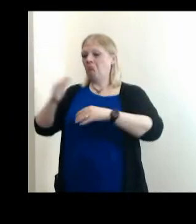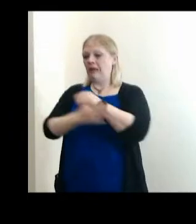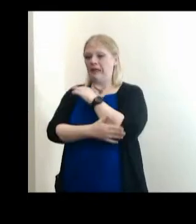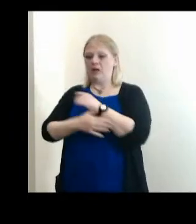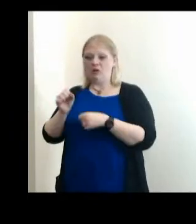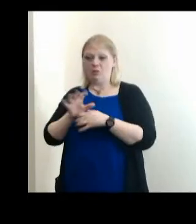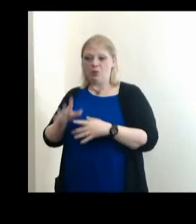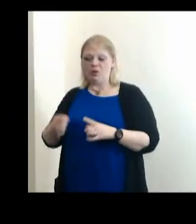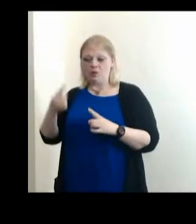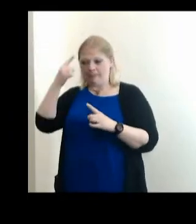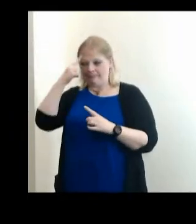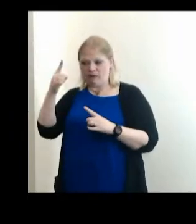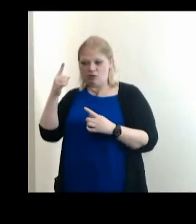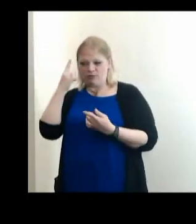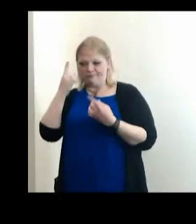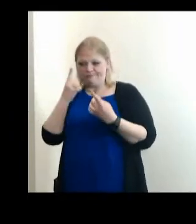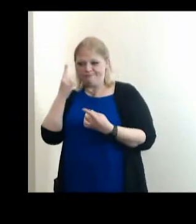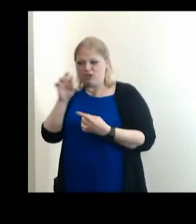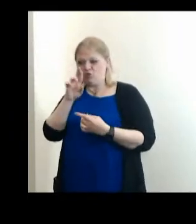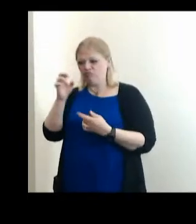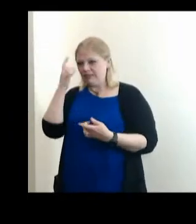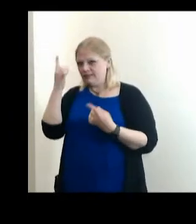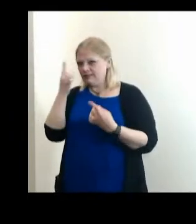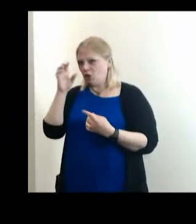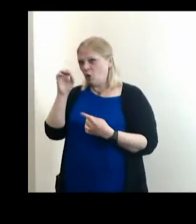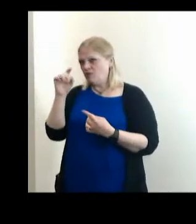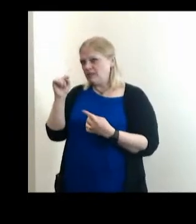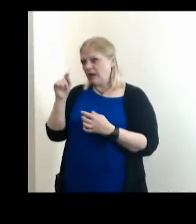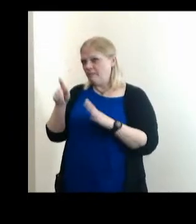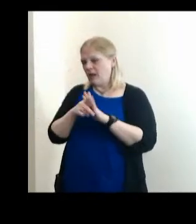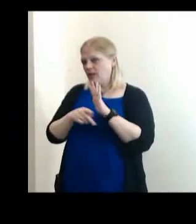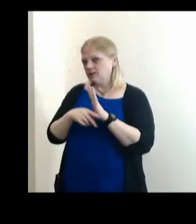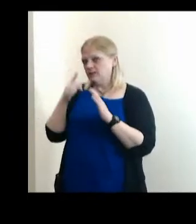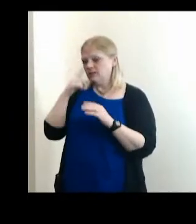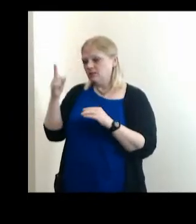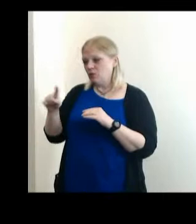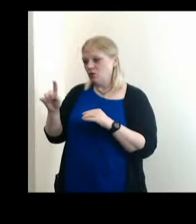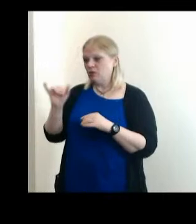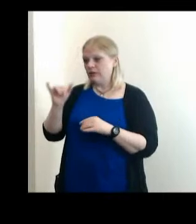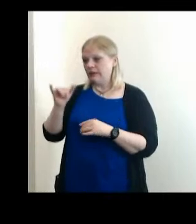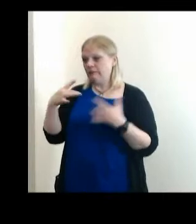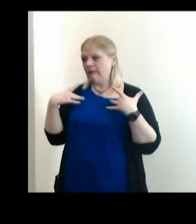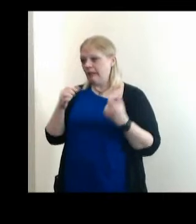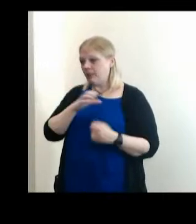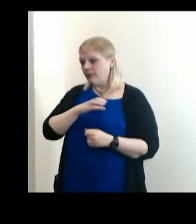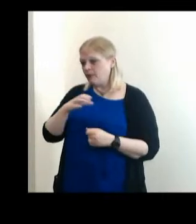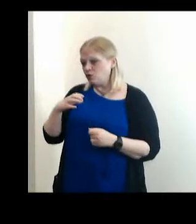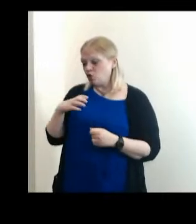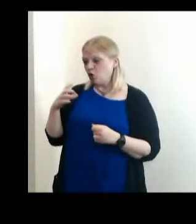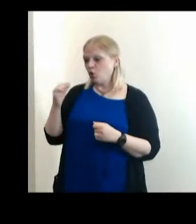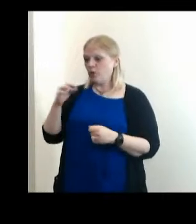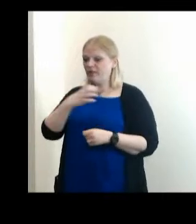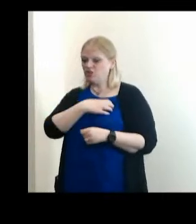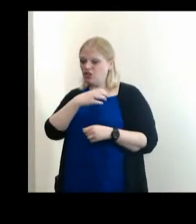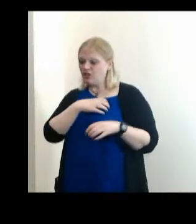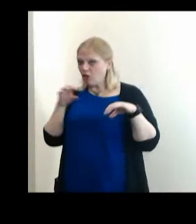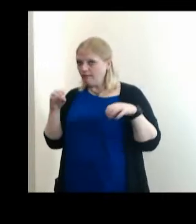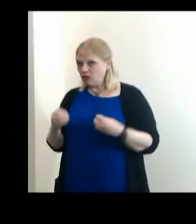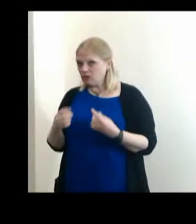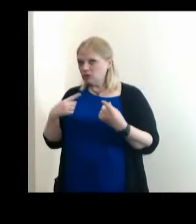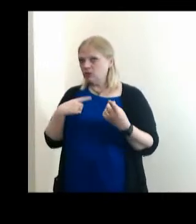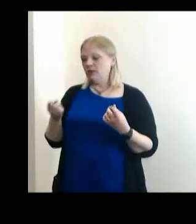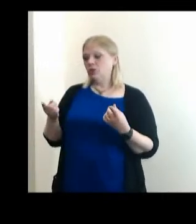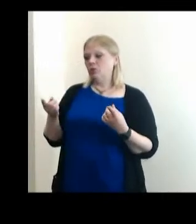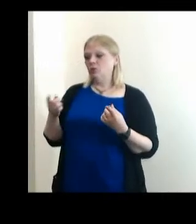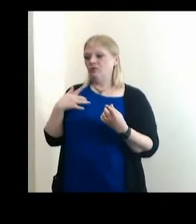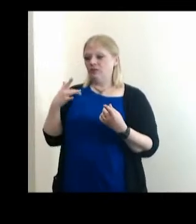county should reconsider the overtime policy for these employees, such as the health commissioner, such as members of the sheriff's office? And do you feel that the